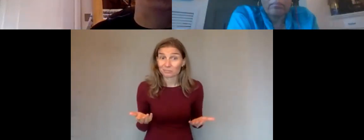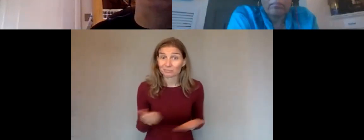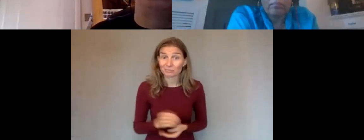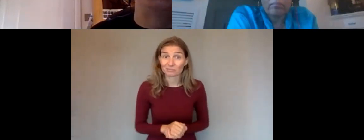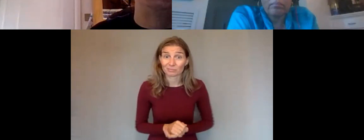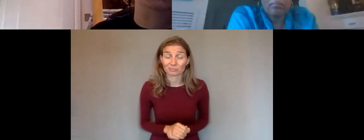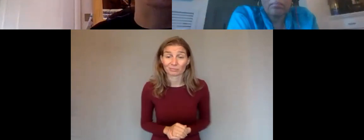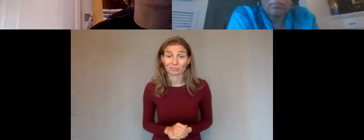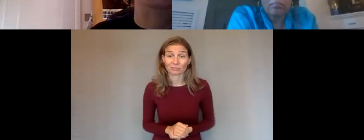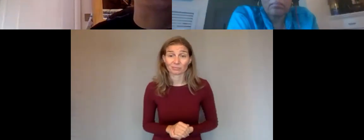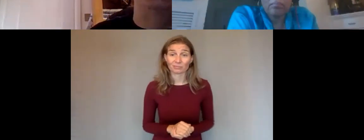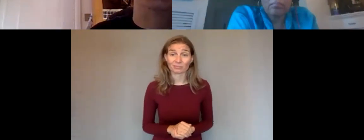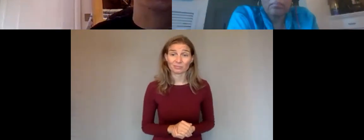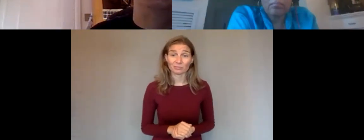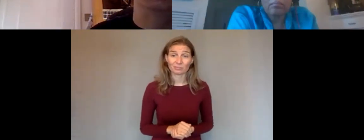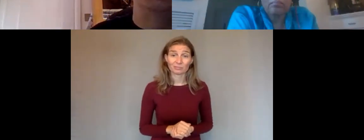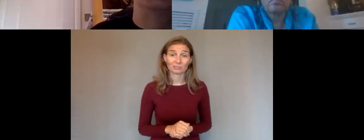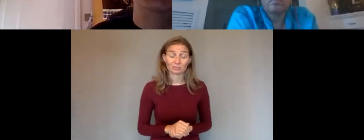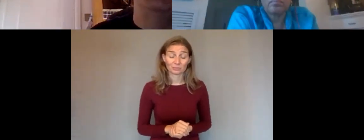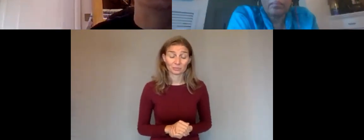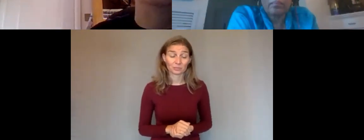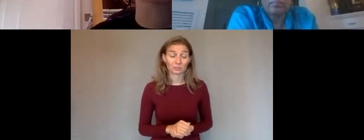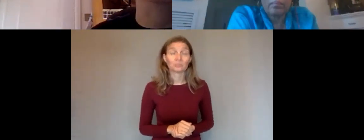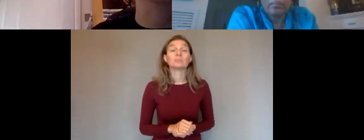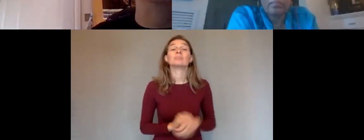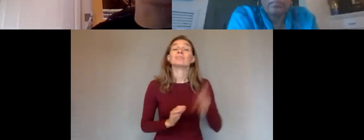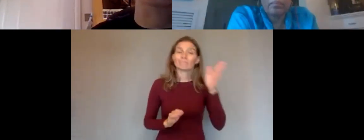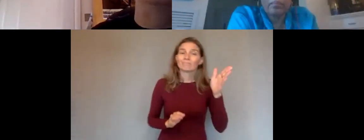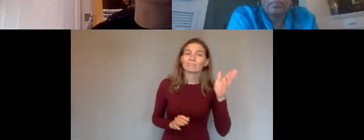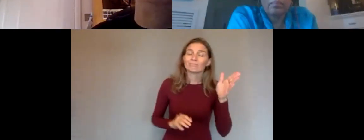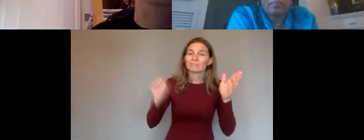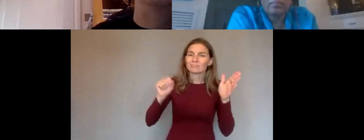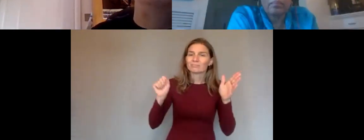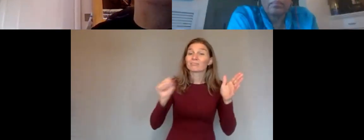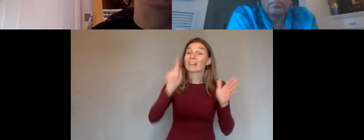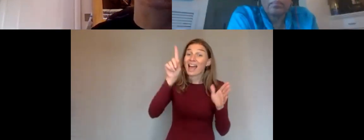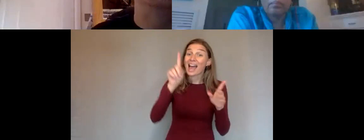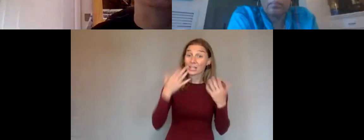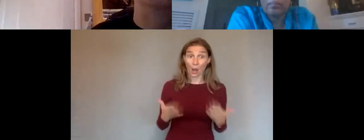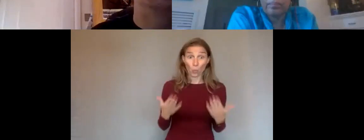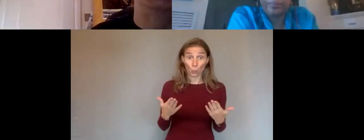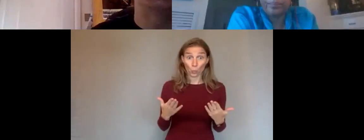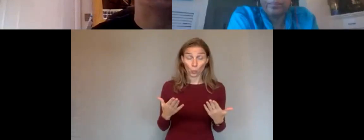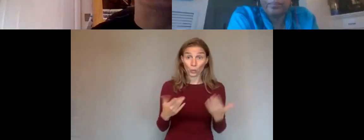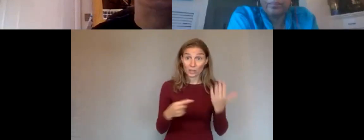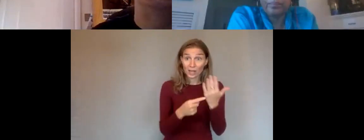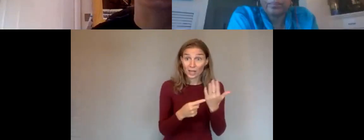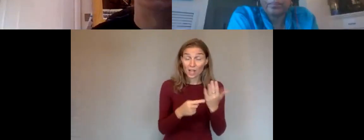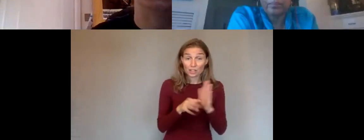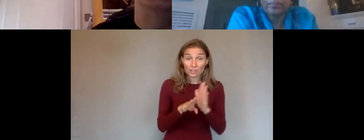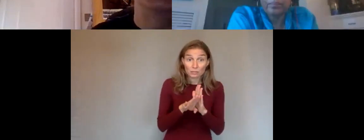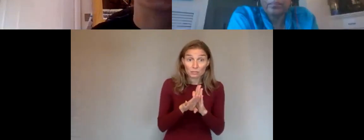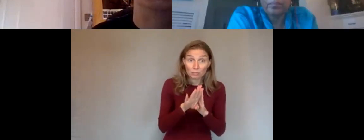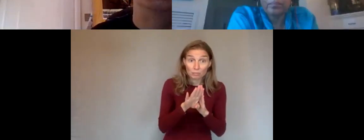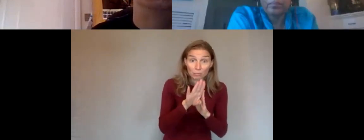the importance of guiding the development of technology, you know, building more accessibility